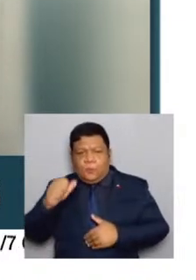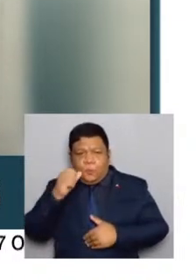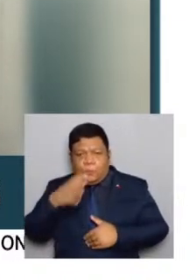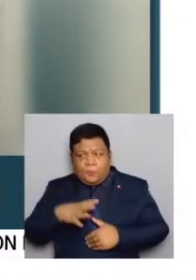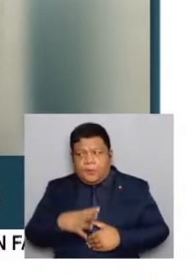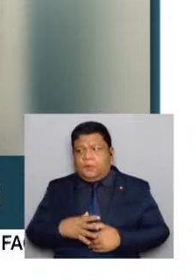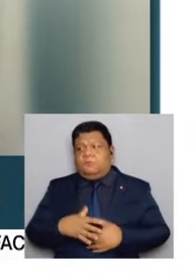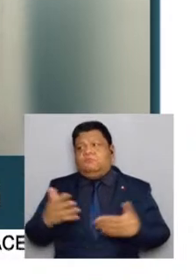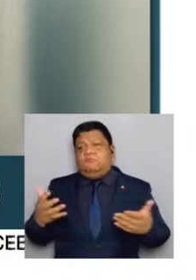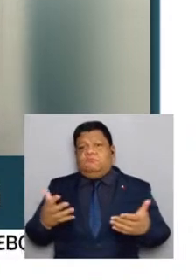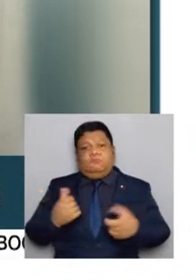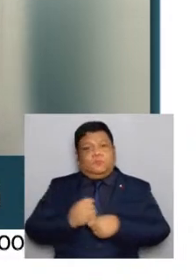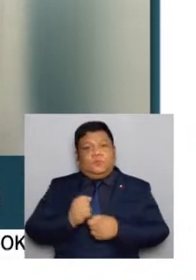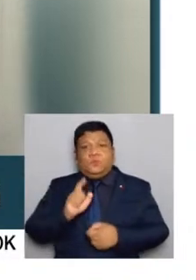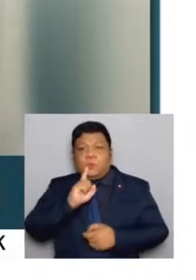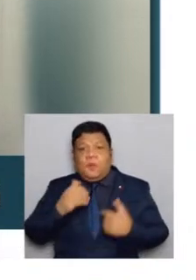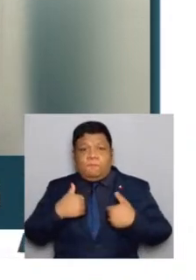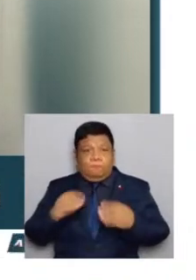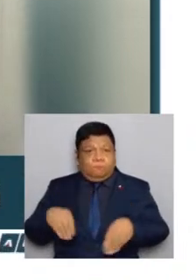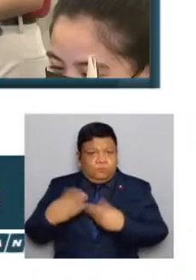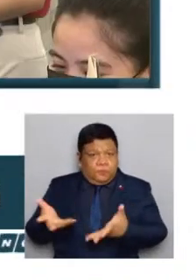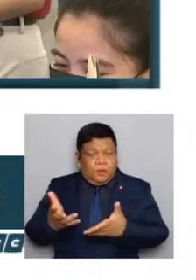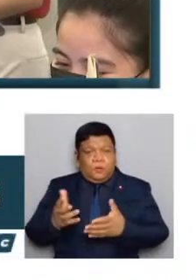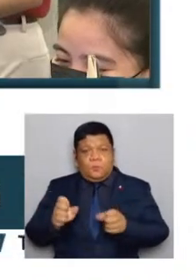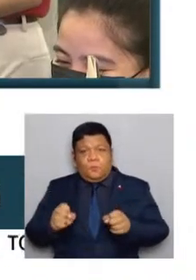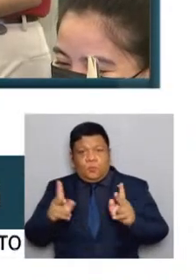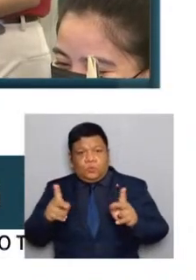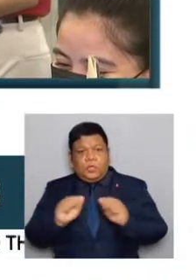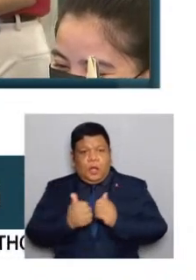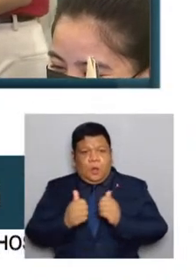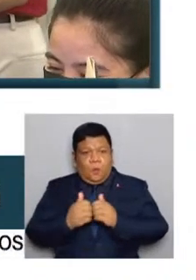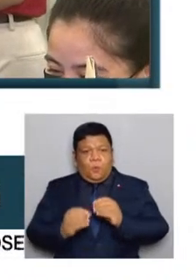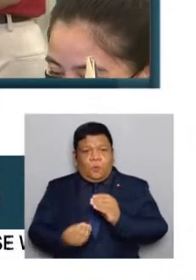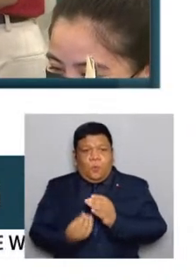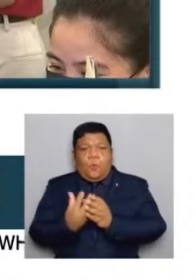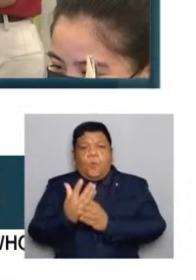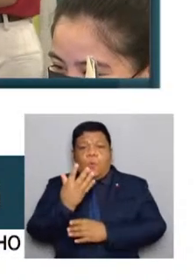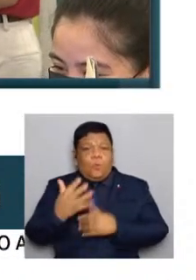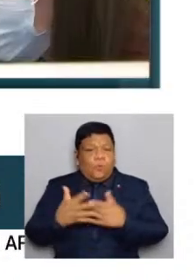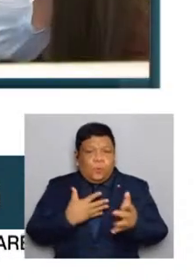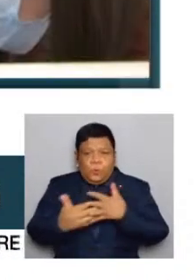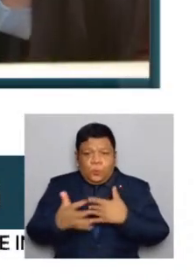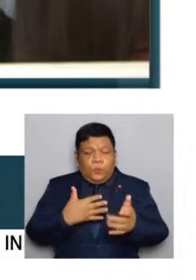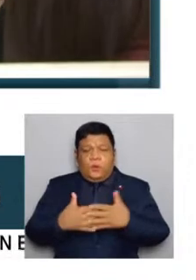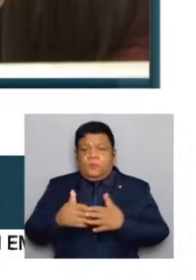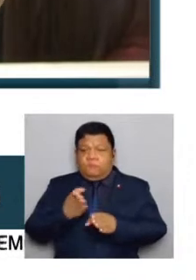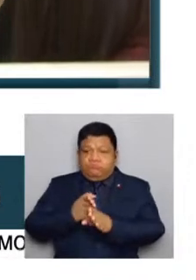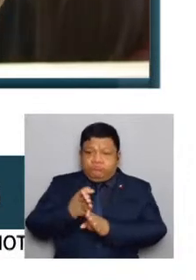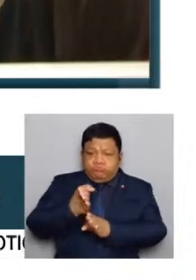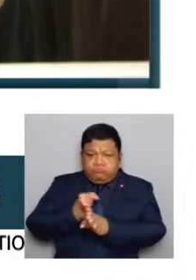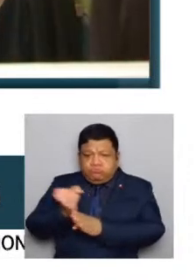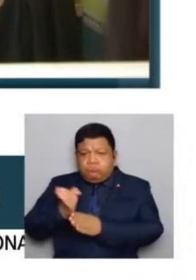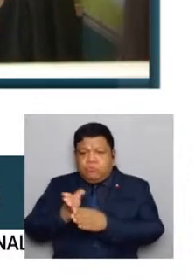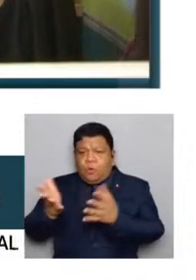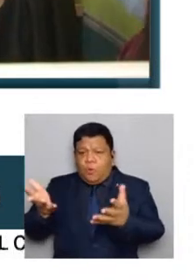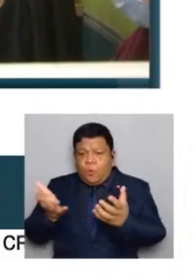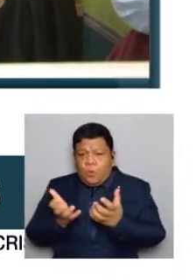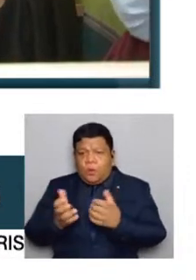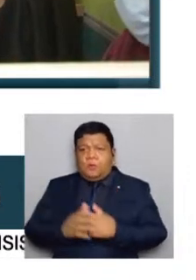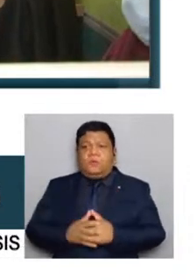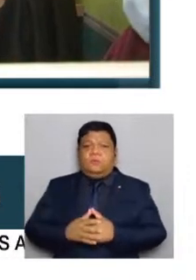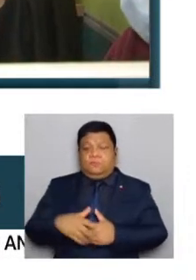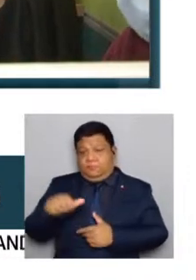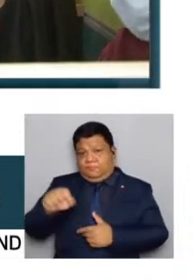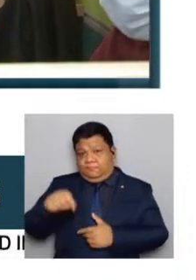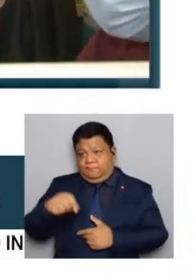are also provided the opportunity to grow and to thrive in whatever career they would want to do. And yes,